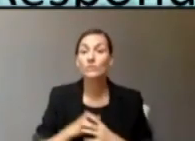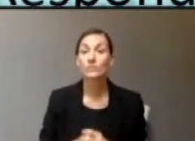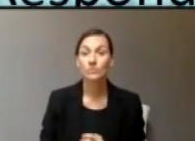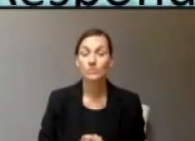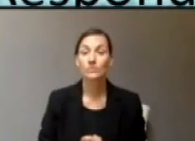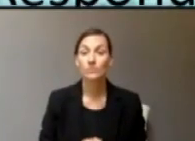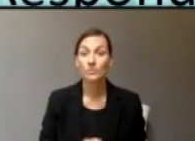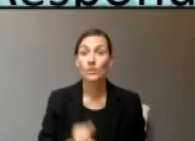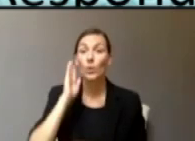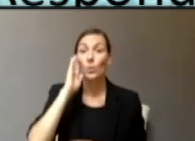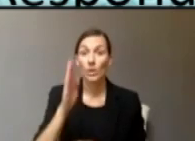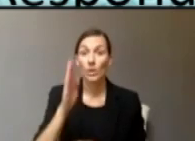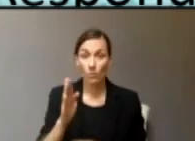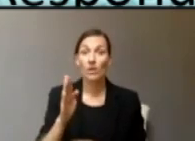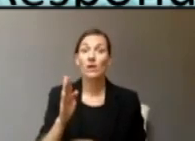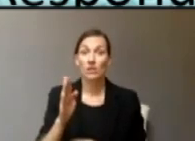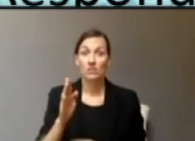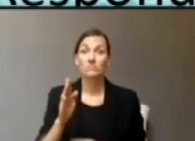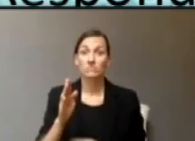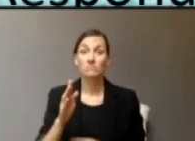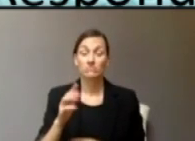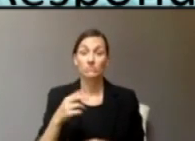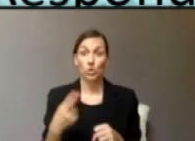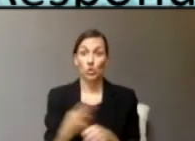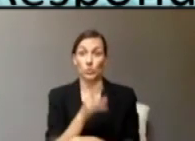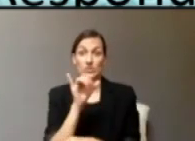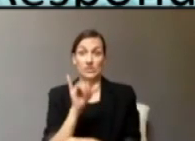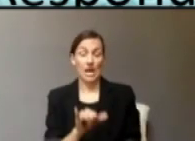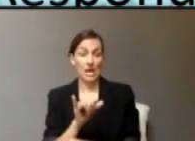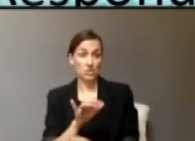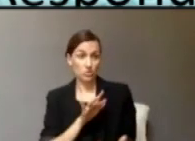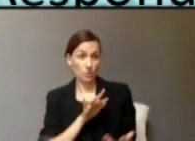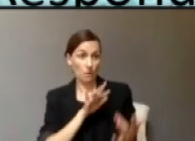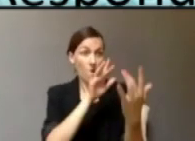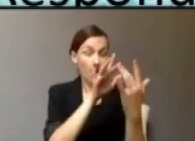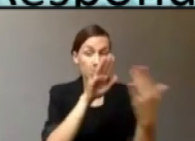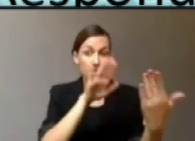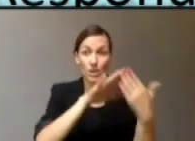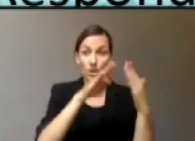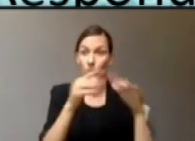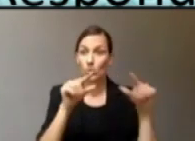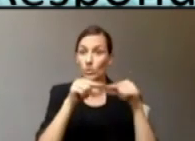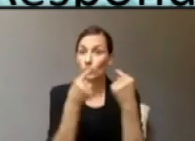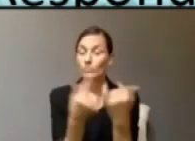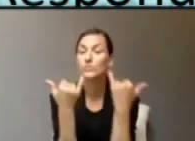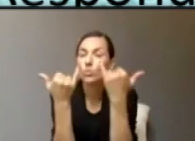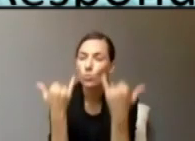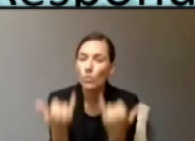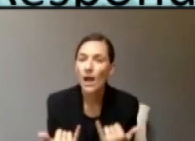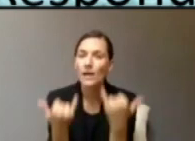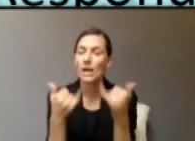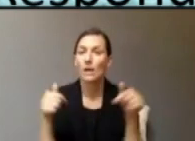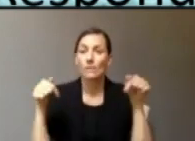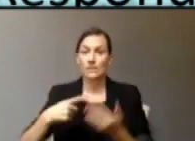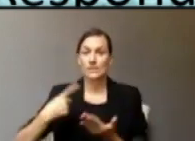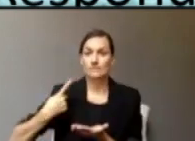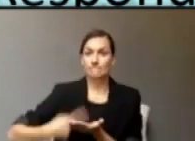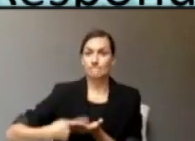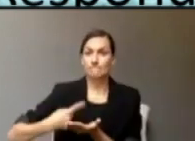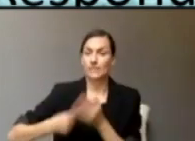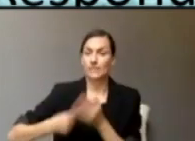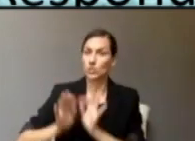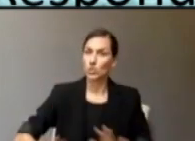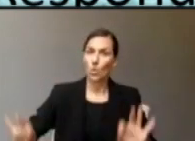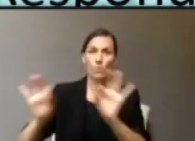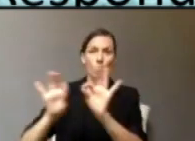be utilizing to reach out to community groups. So right now, this is why this talk was so important right now. We need